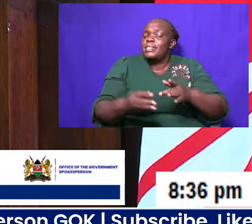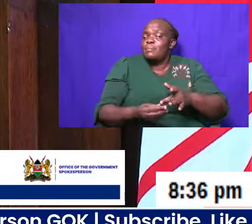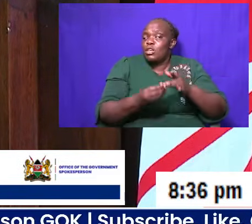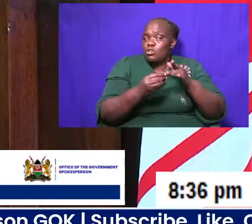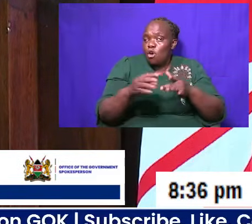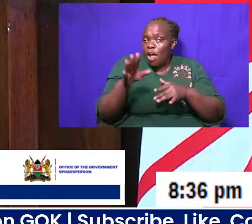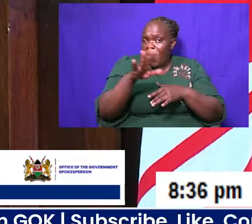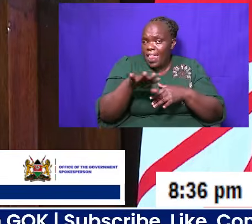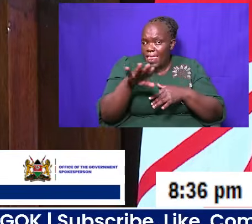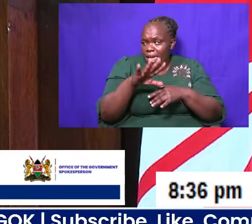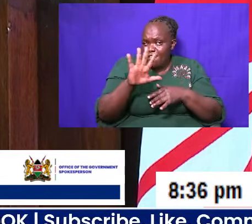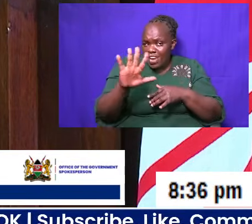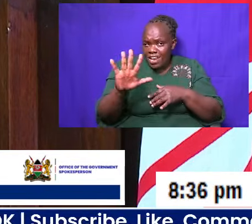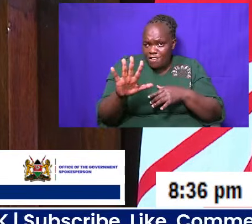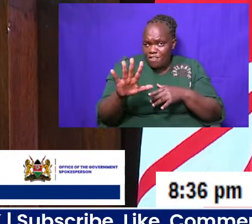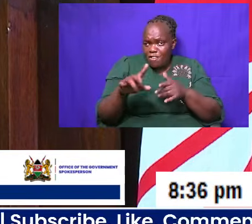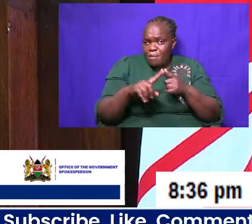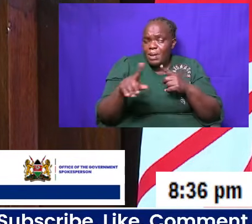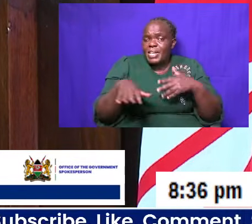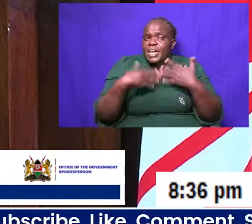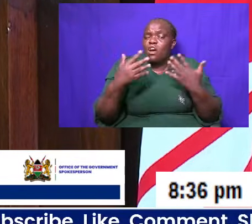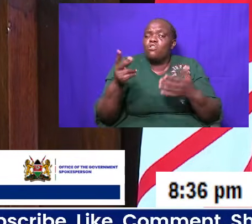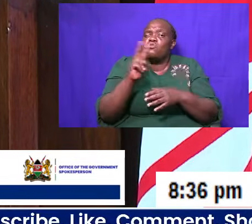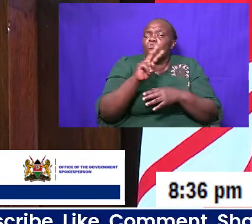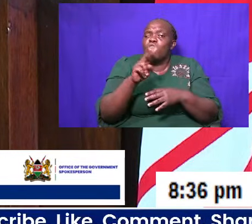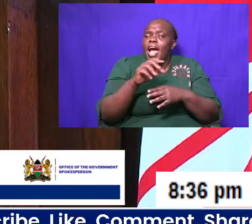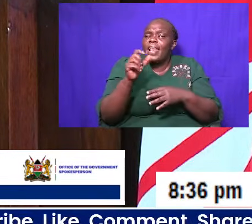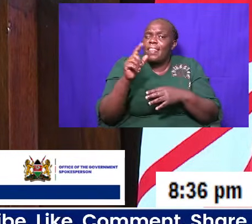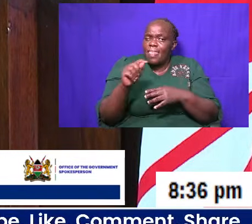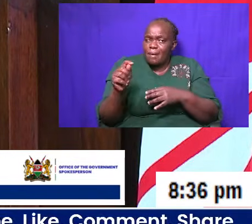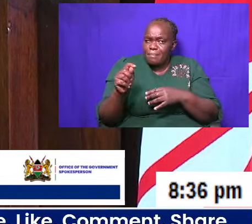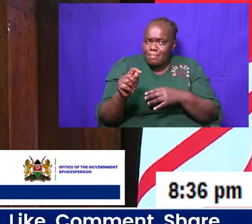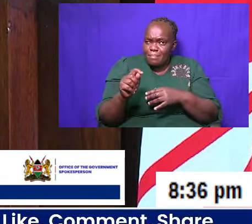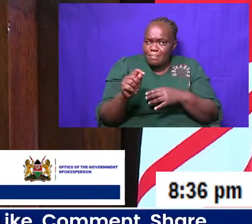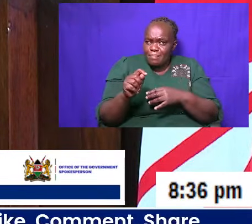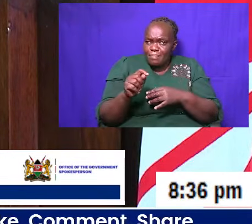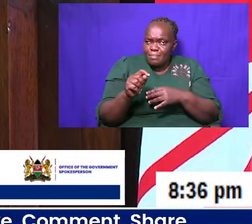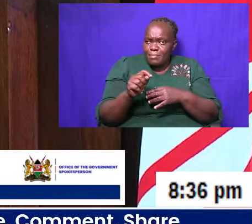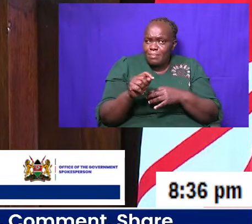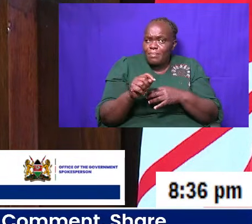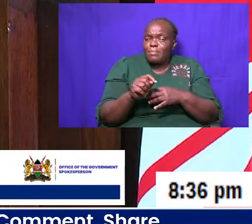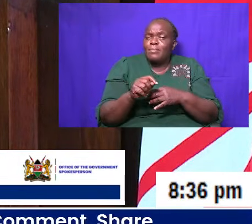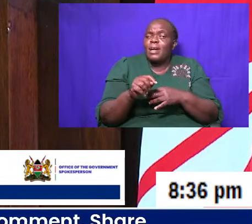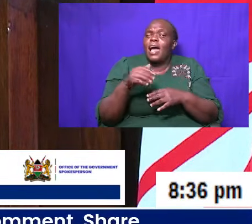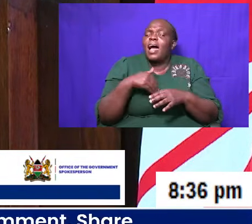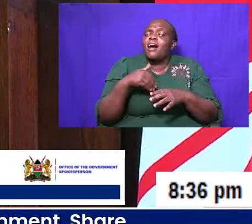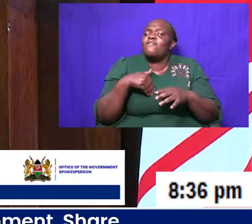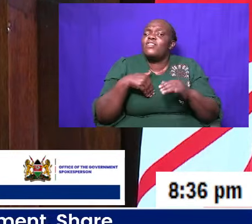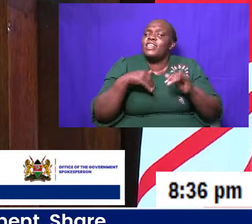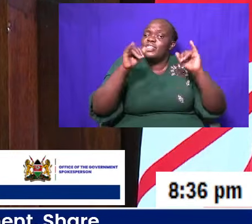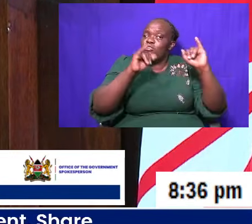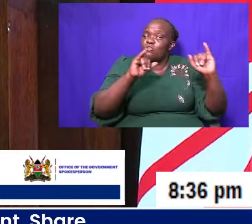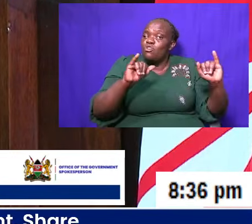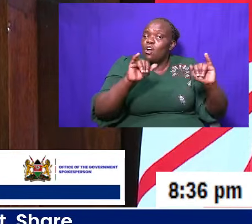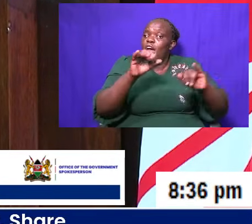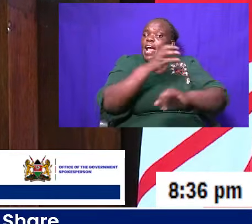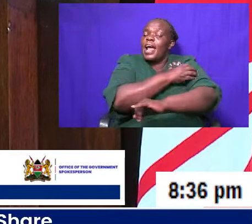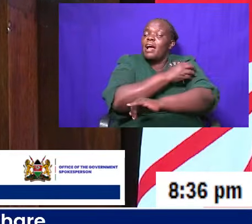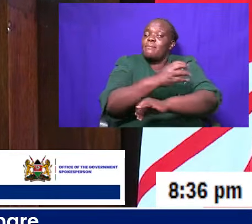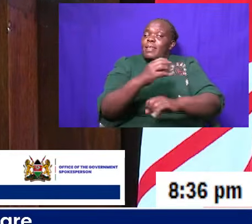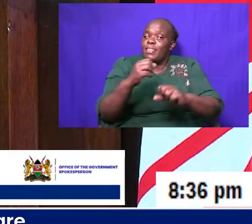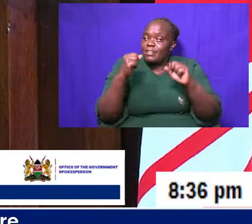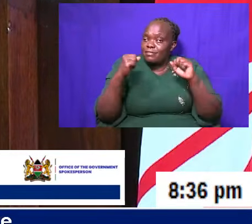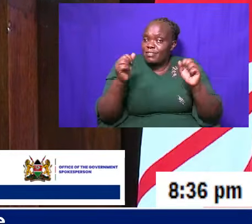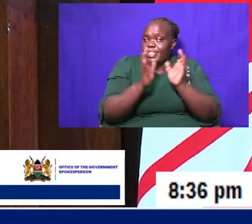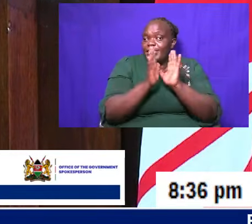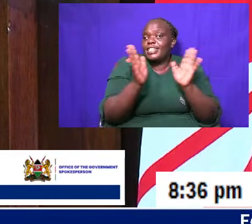these? we have 5. Uh-huh. But how you look at them, Kindly, if you don't mind, tell us the 5. you have institutional capacity strengthening. Yeah, that's for the general,